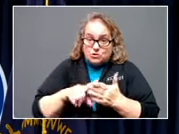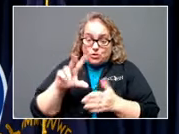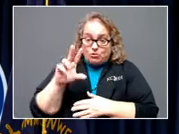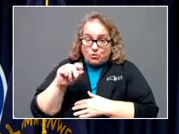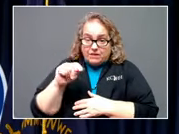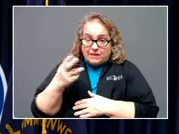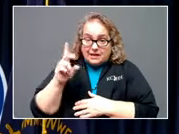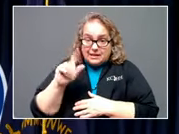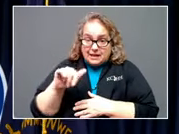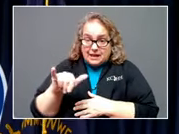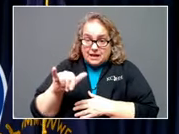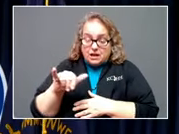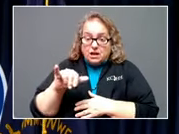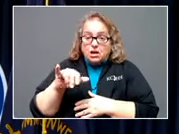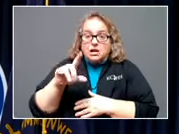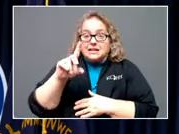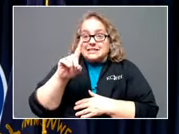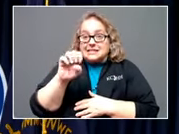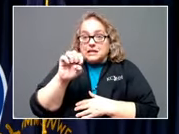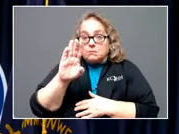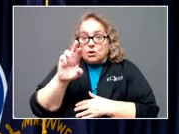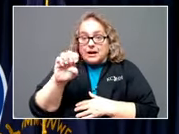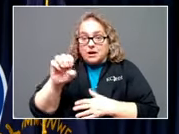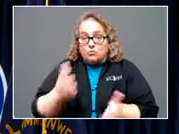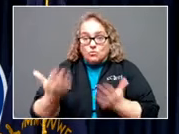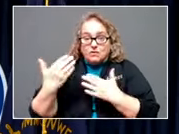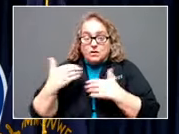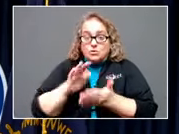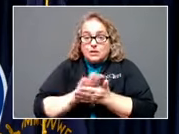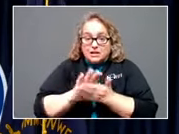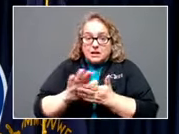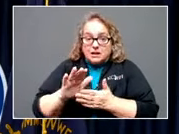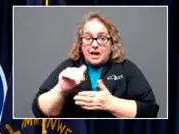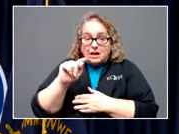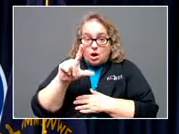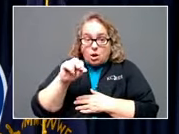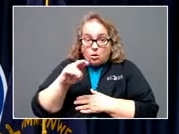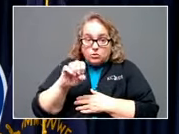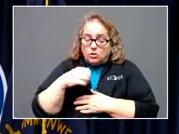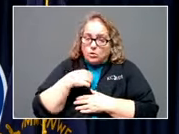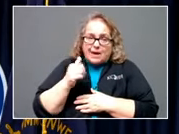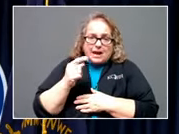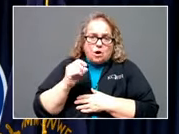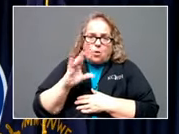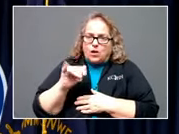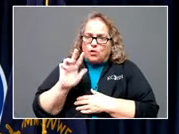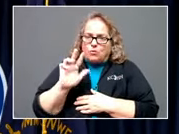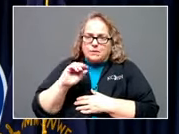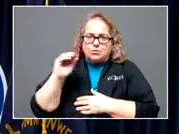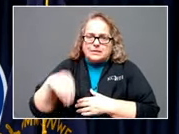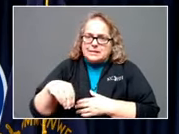debris removal alone, we are probably at the 3% mark of what needs to be done. The Army Corps